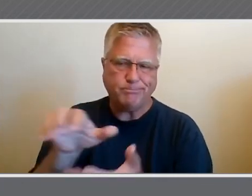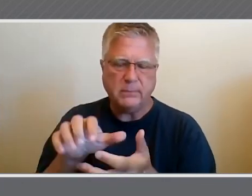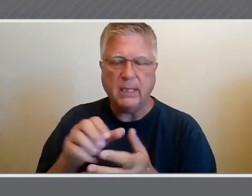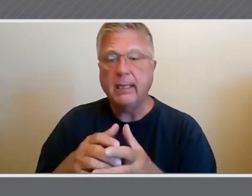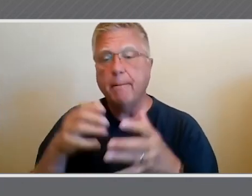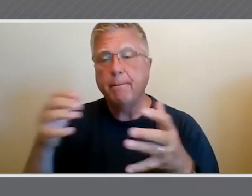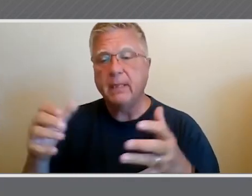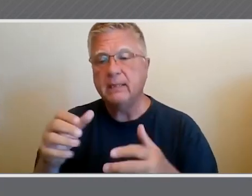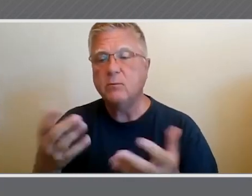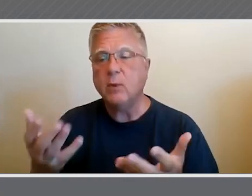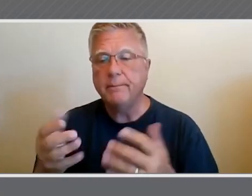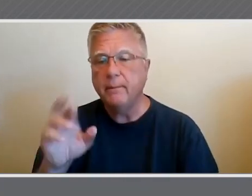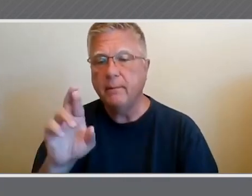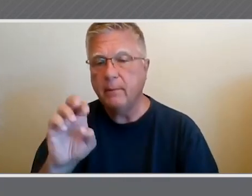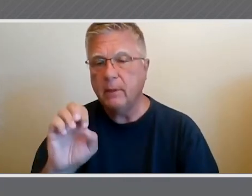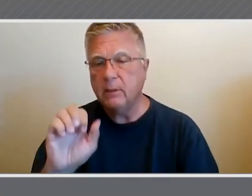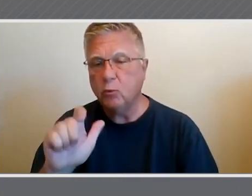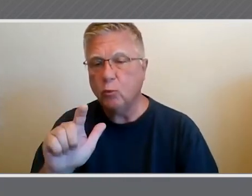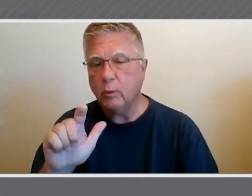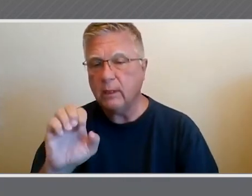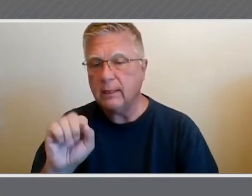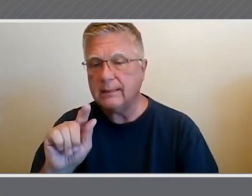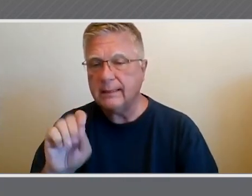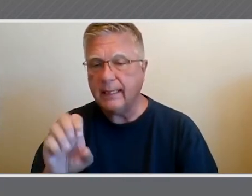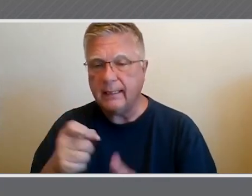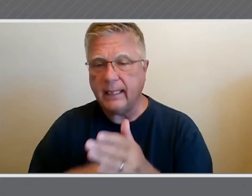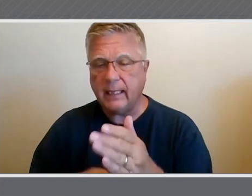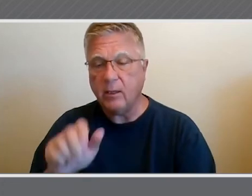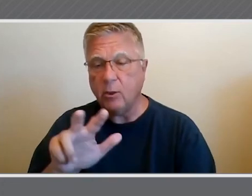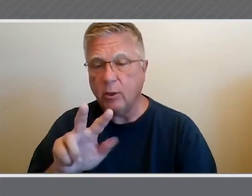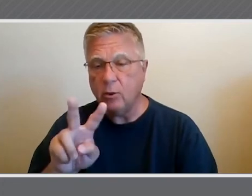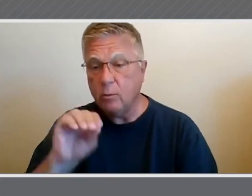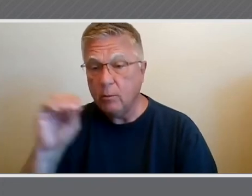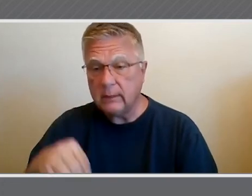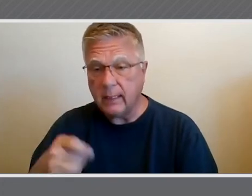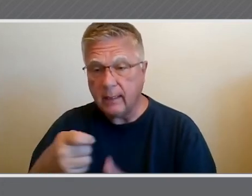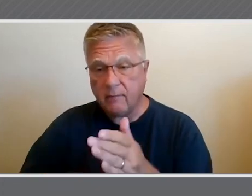real estate tax. So 32% of tax revenue